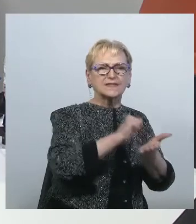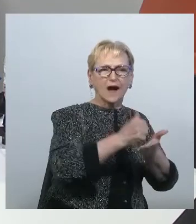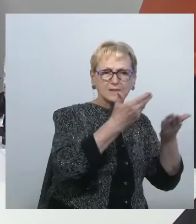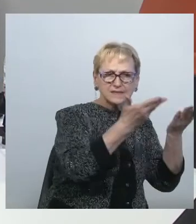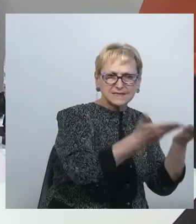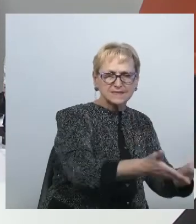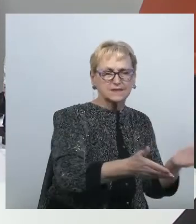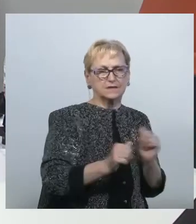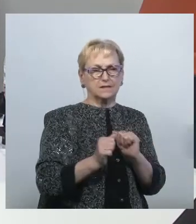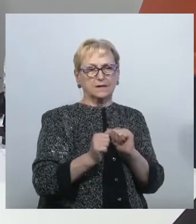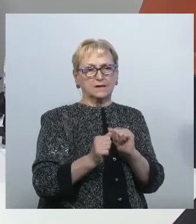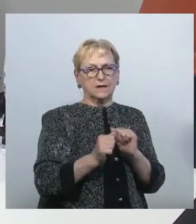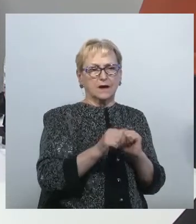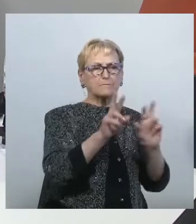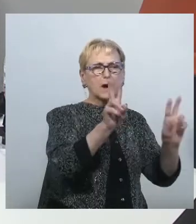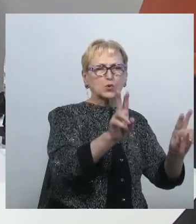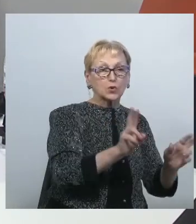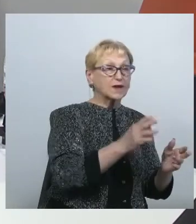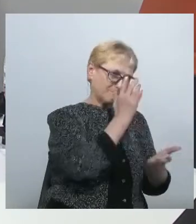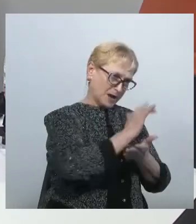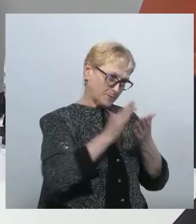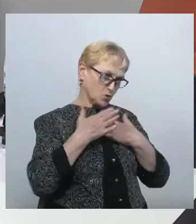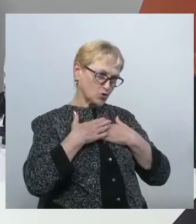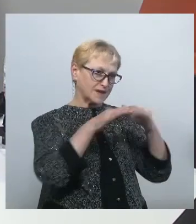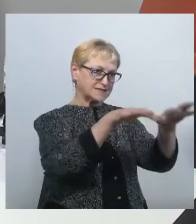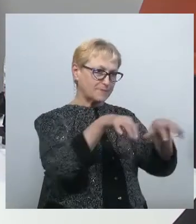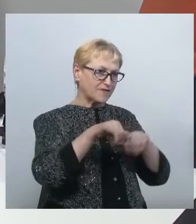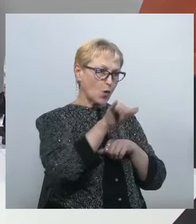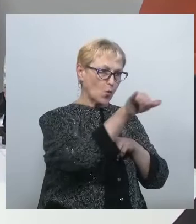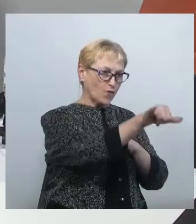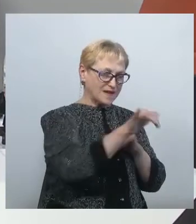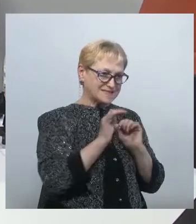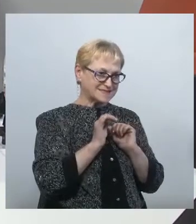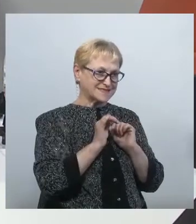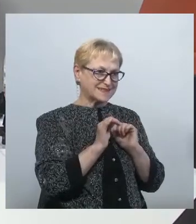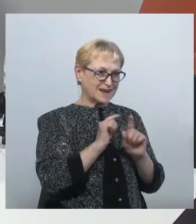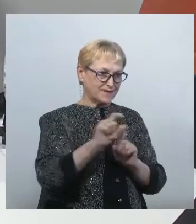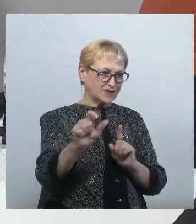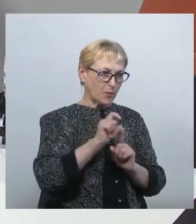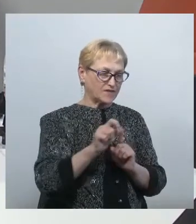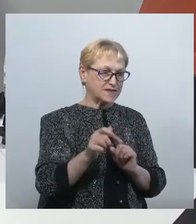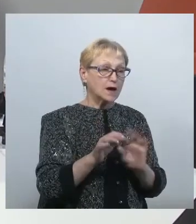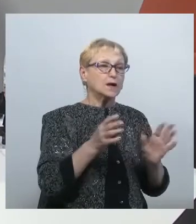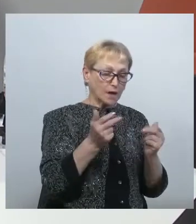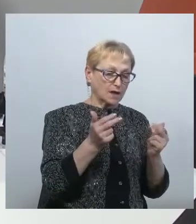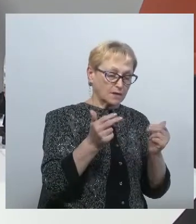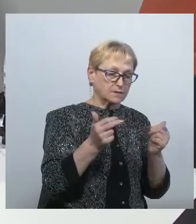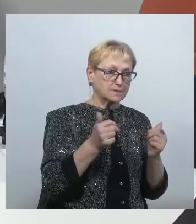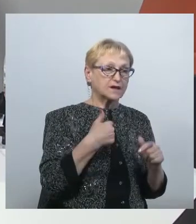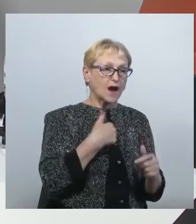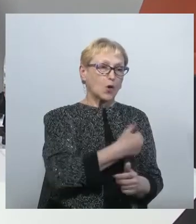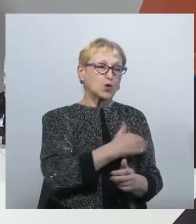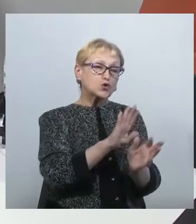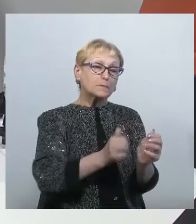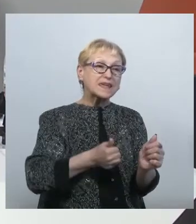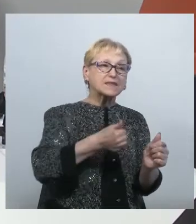You can write a letter to the audience, to the media, and write about it in your social